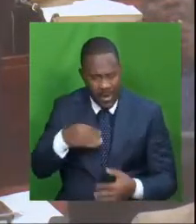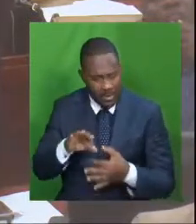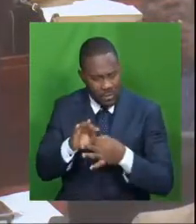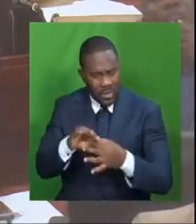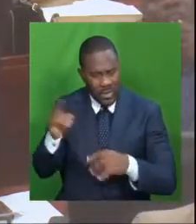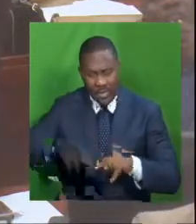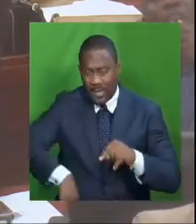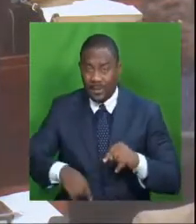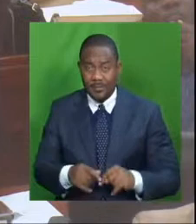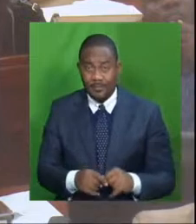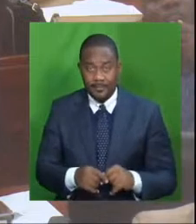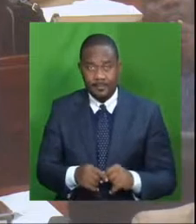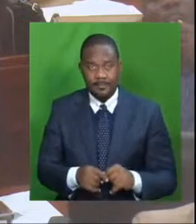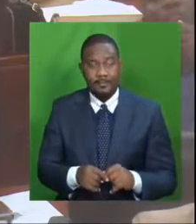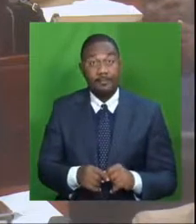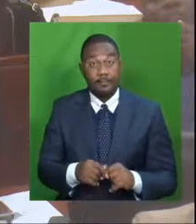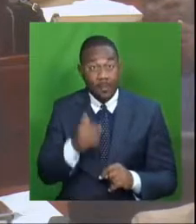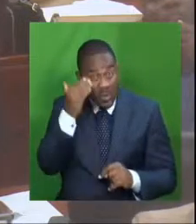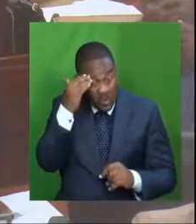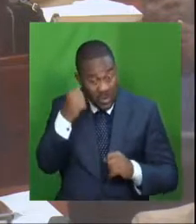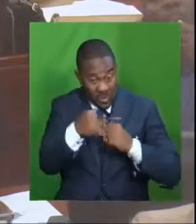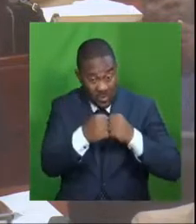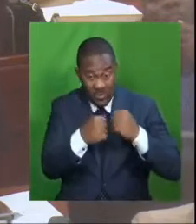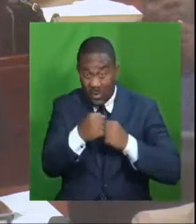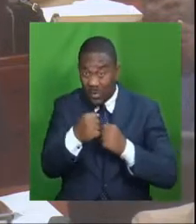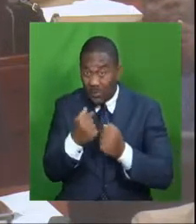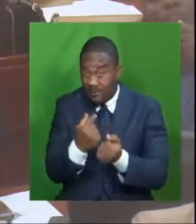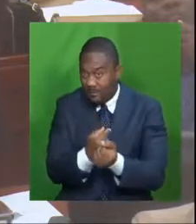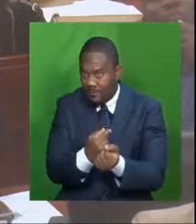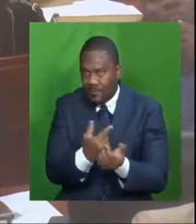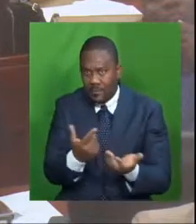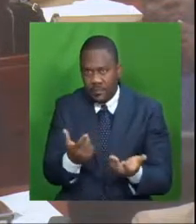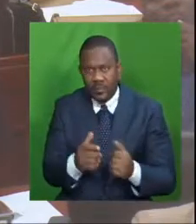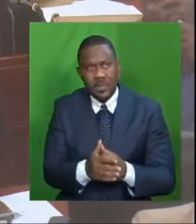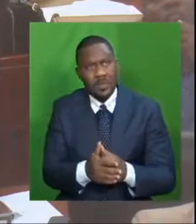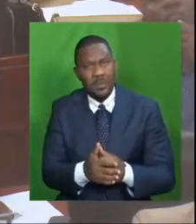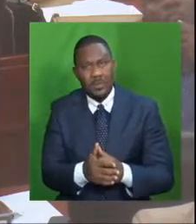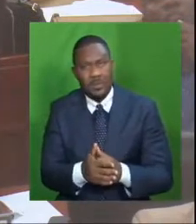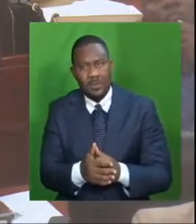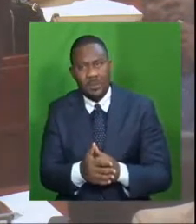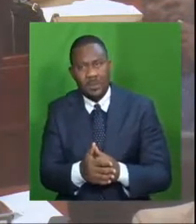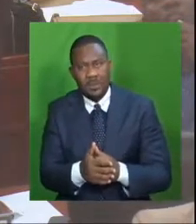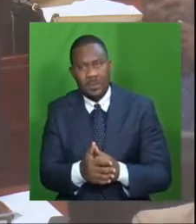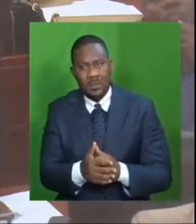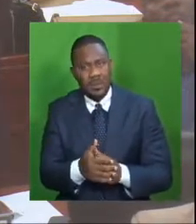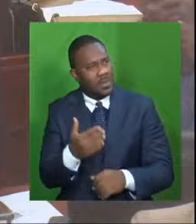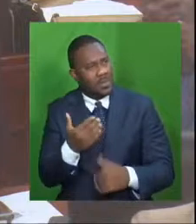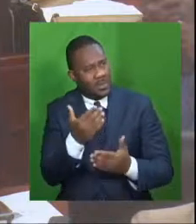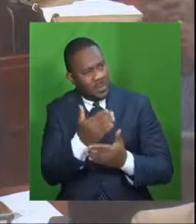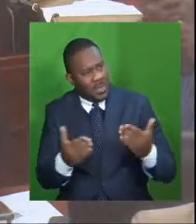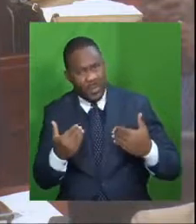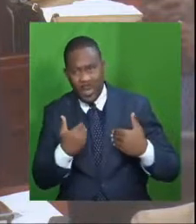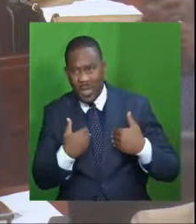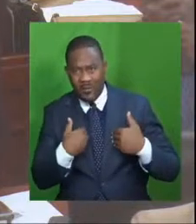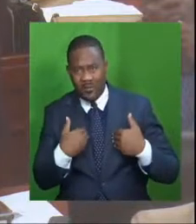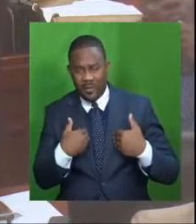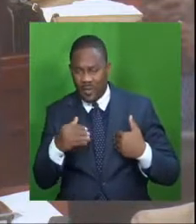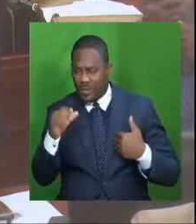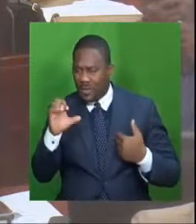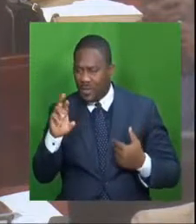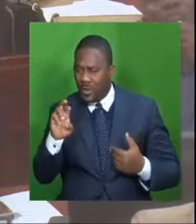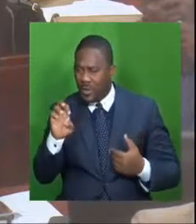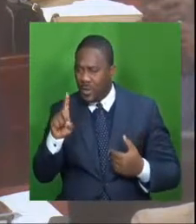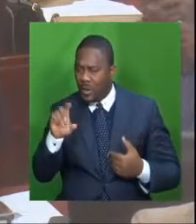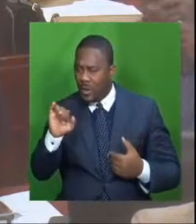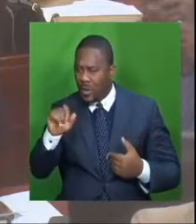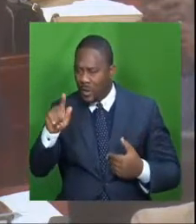our country. Why are you failing to tax the person holding credit card for the purposes of purchasing? Why are you